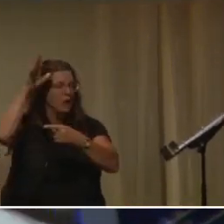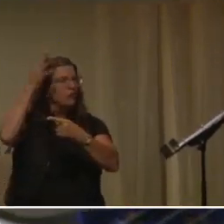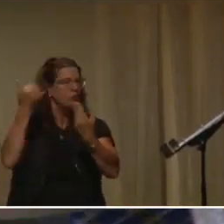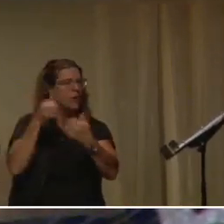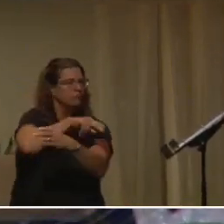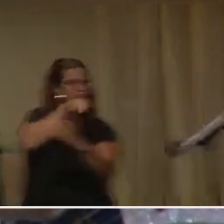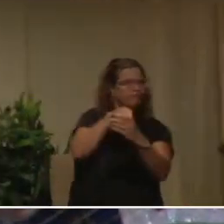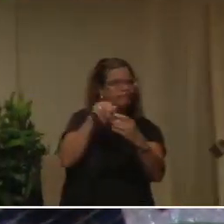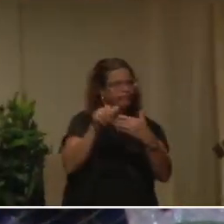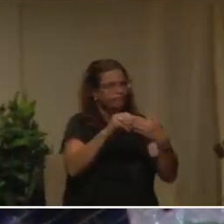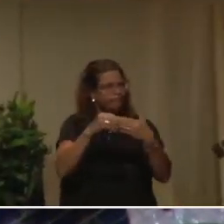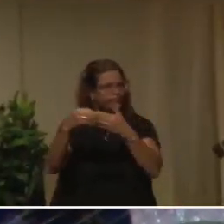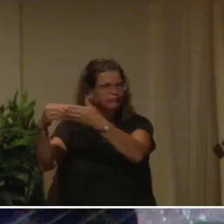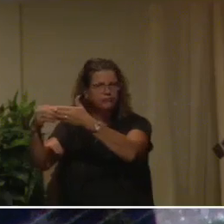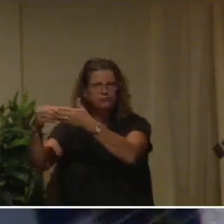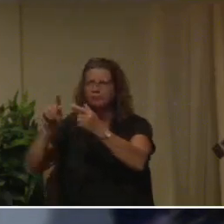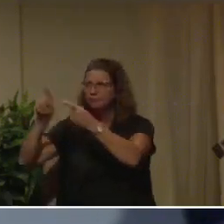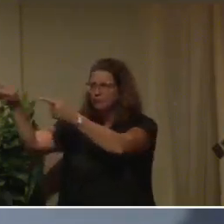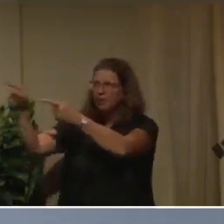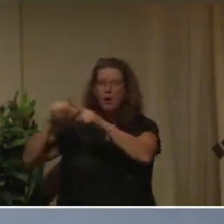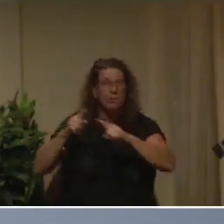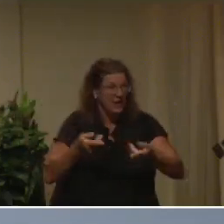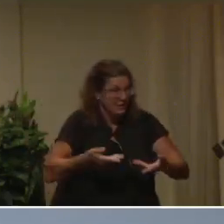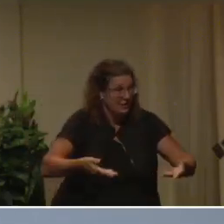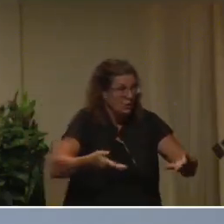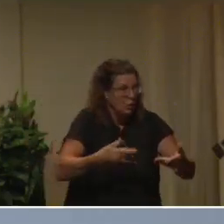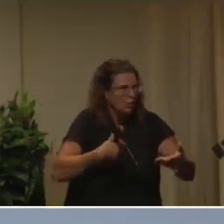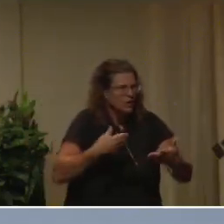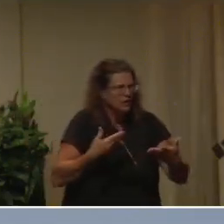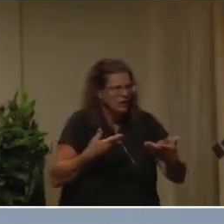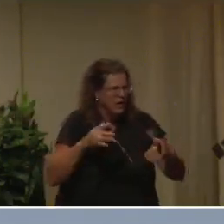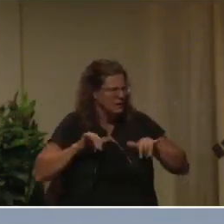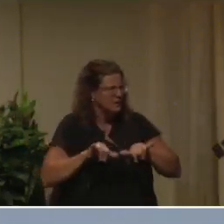worship as we move into